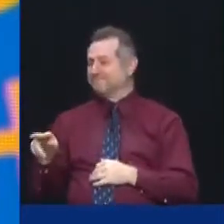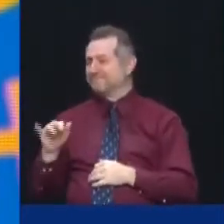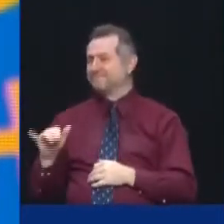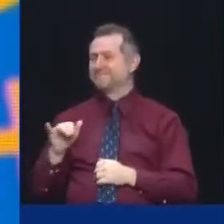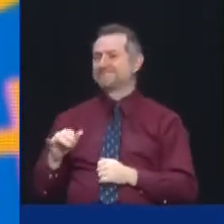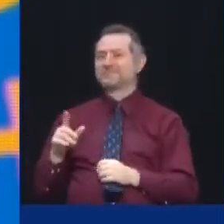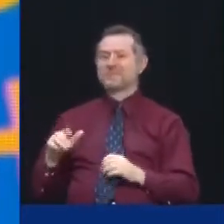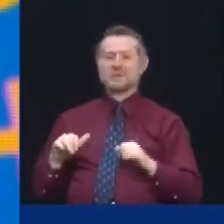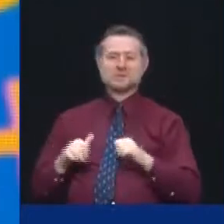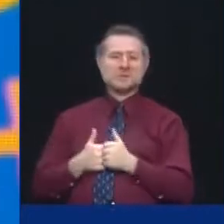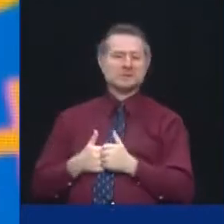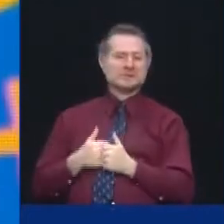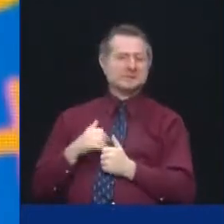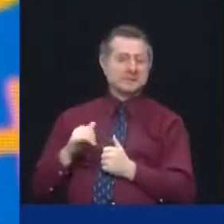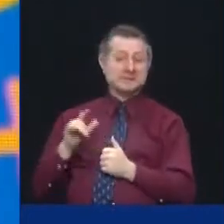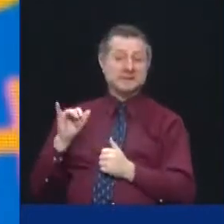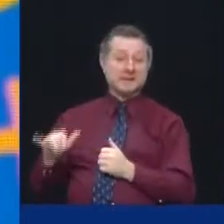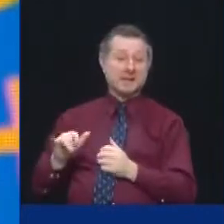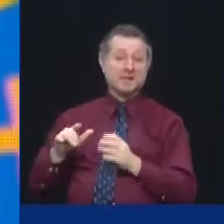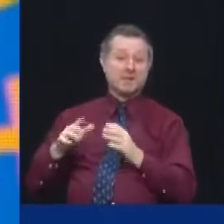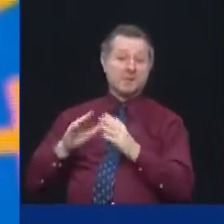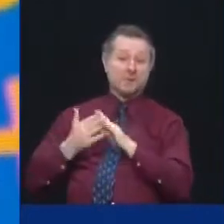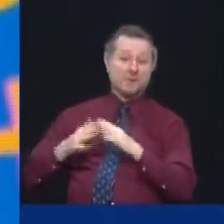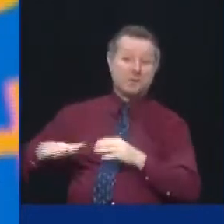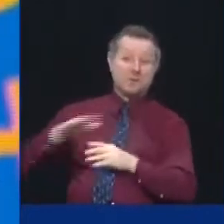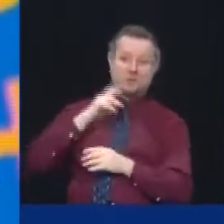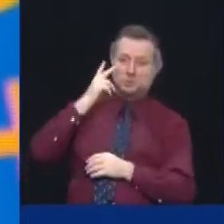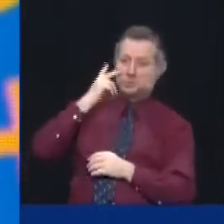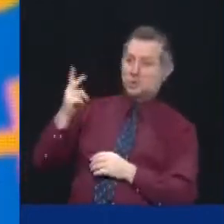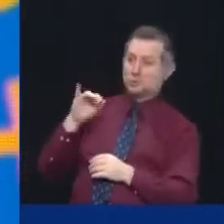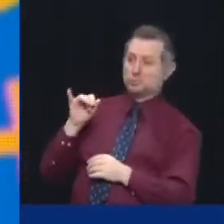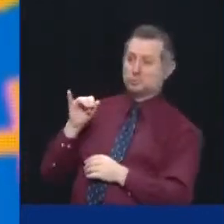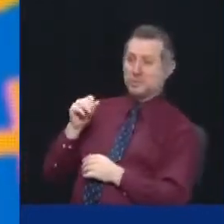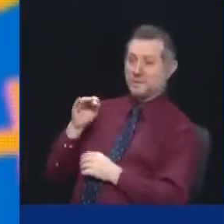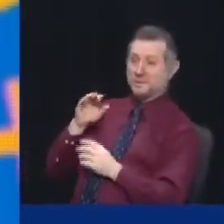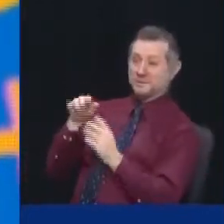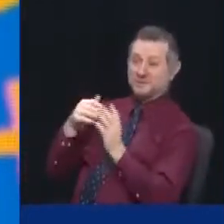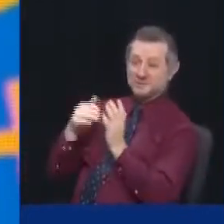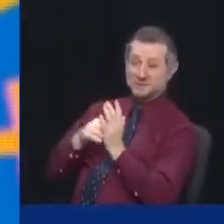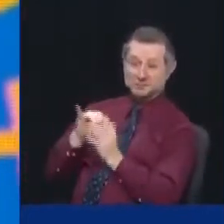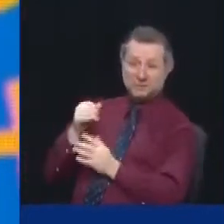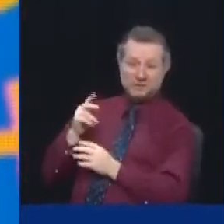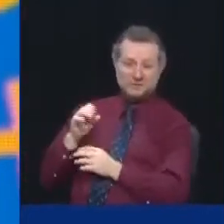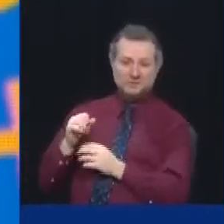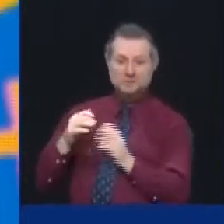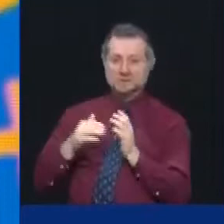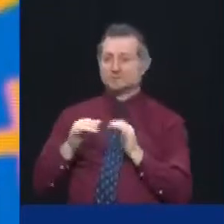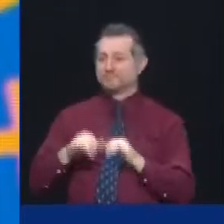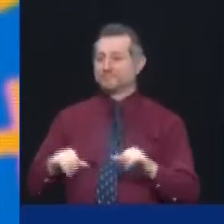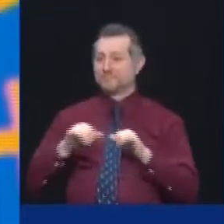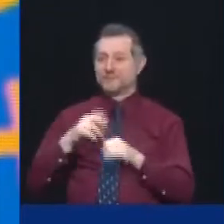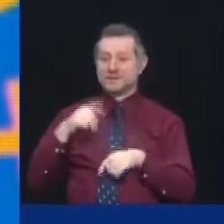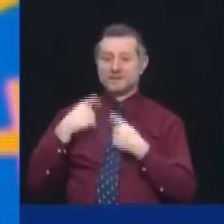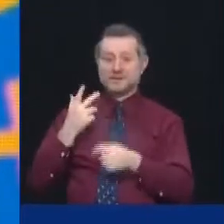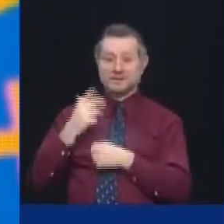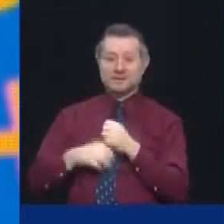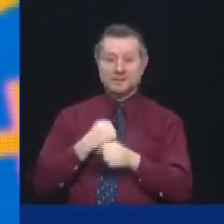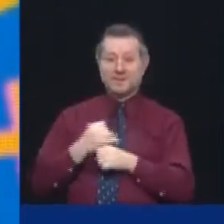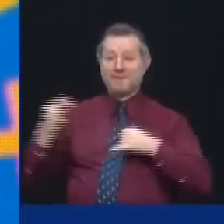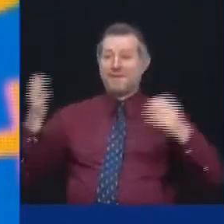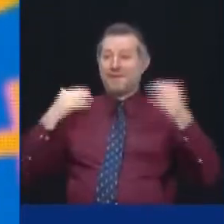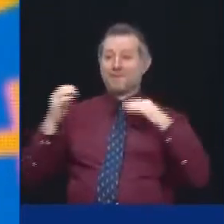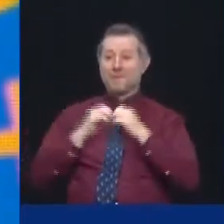rejuvenation of the West Side of Manhattan. Where you have individual pieces, yes, but there's a synergy among all